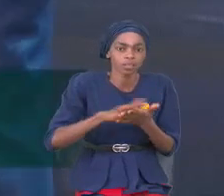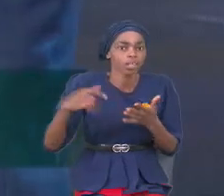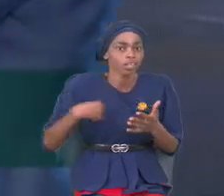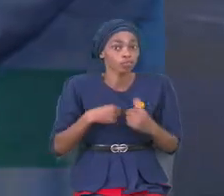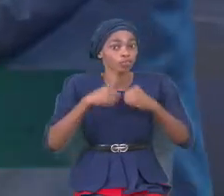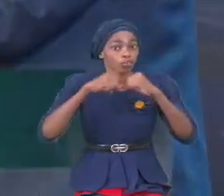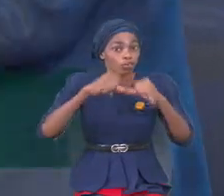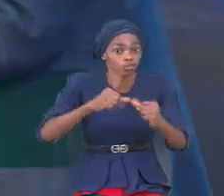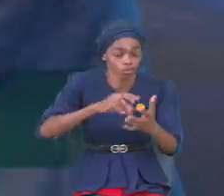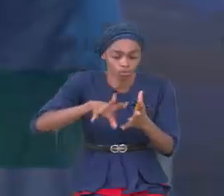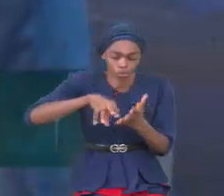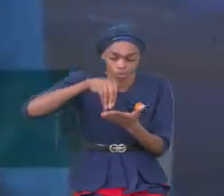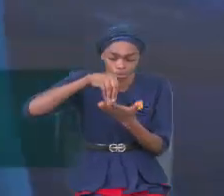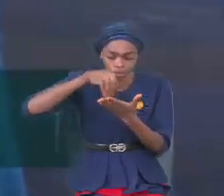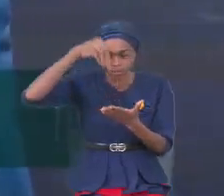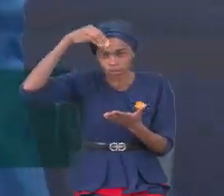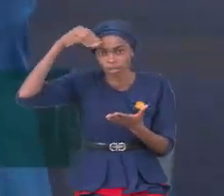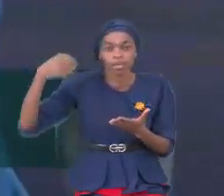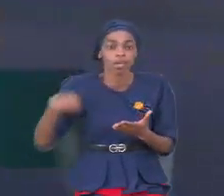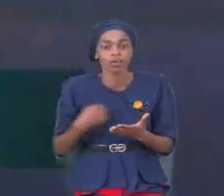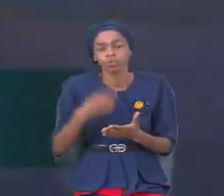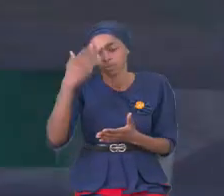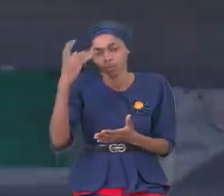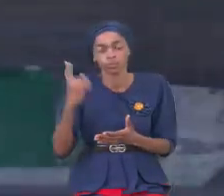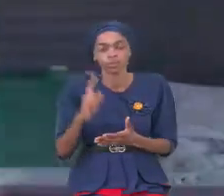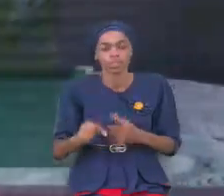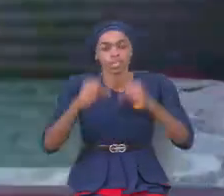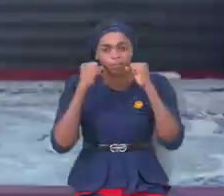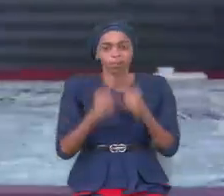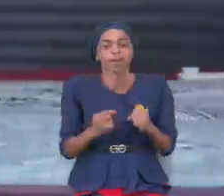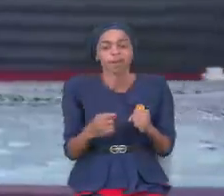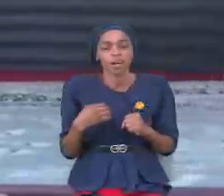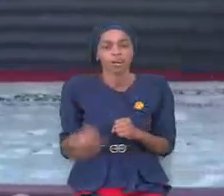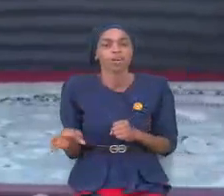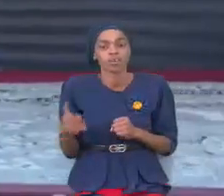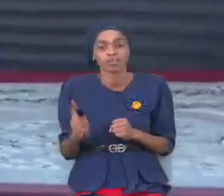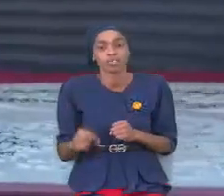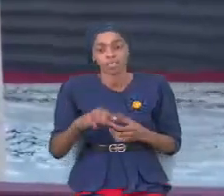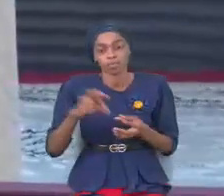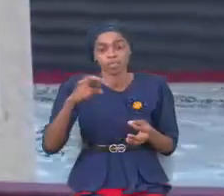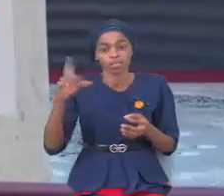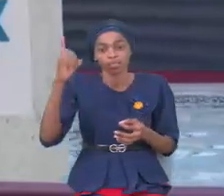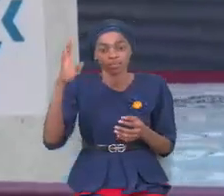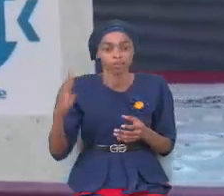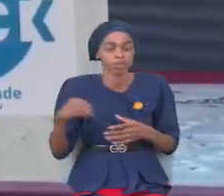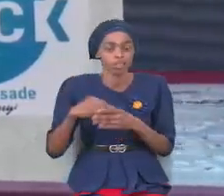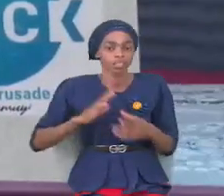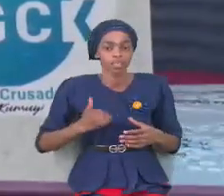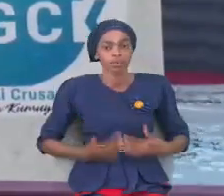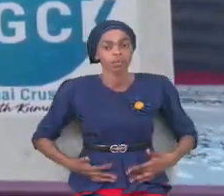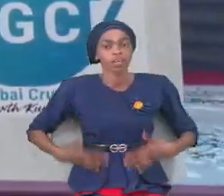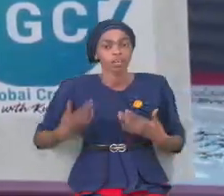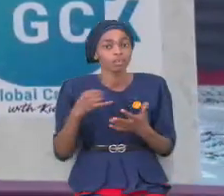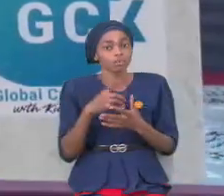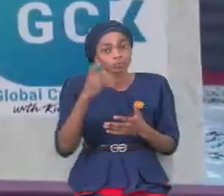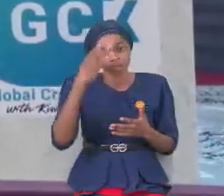of God in our lives. If we follow on to know, he'll give us the gifts of the Spirit. If we follow on to know,